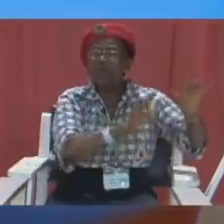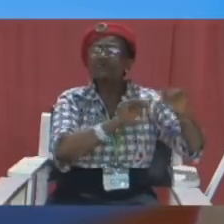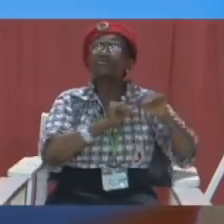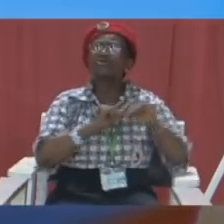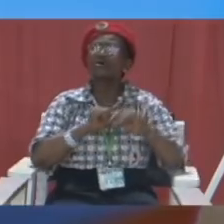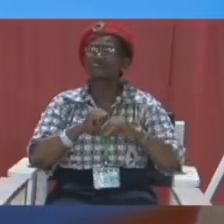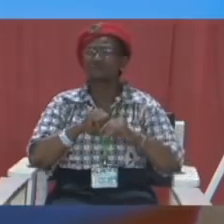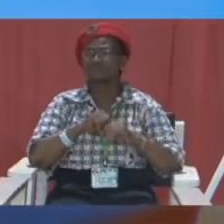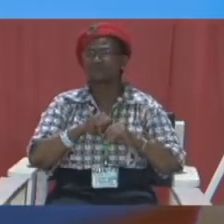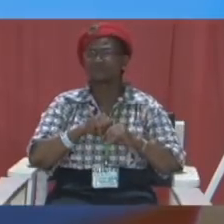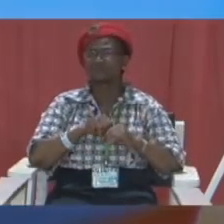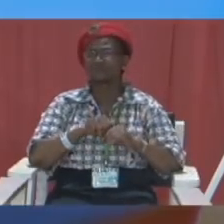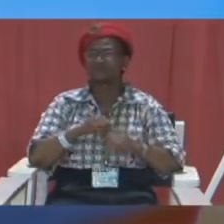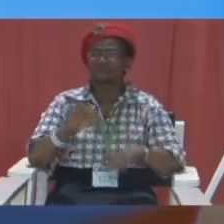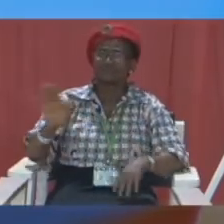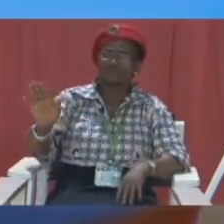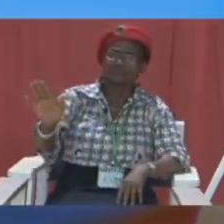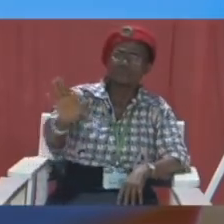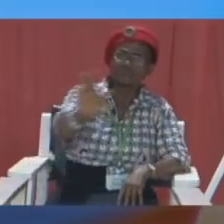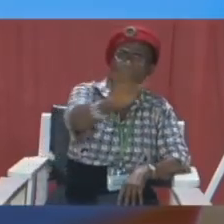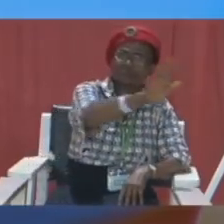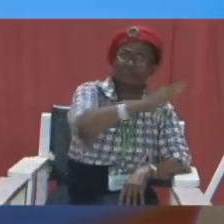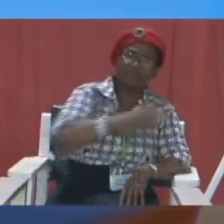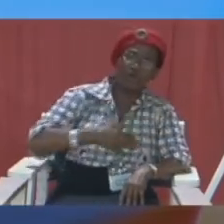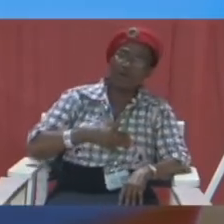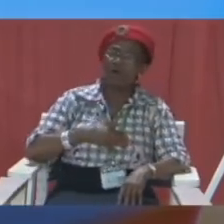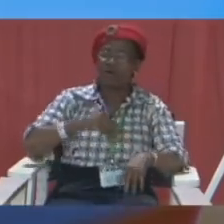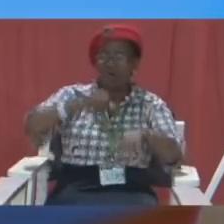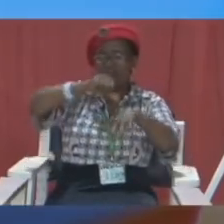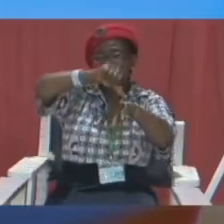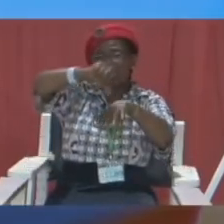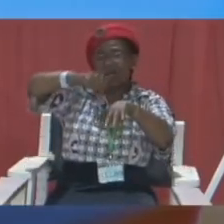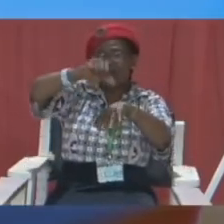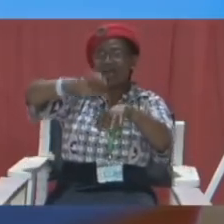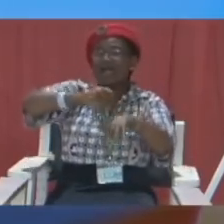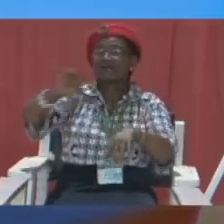okun, your anointing will not run dry. Amen.